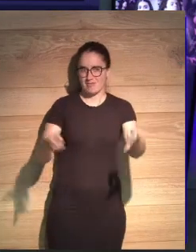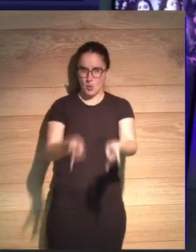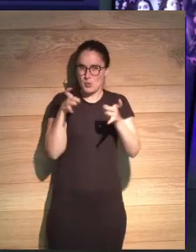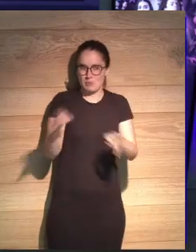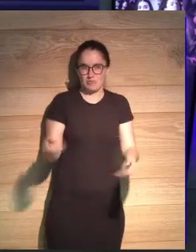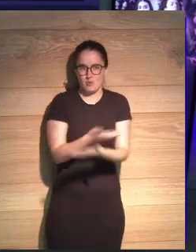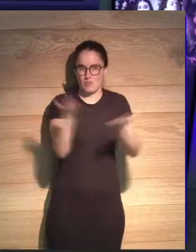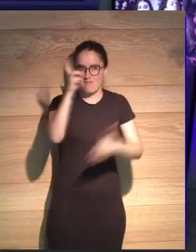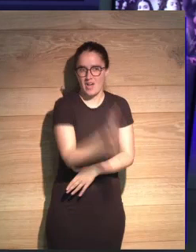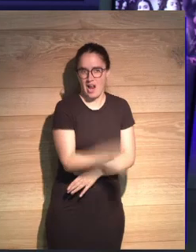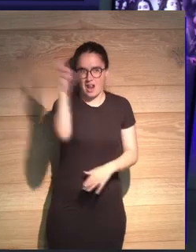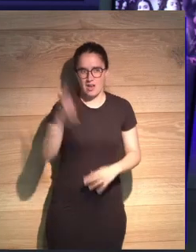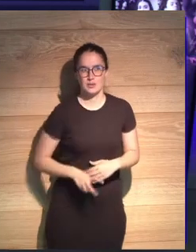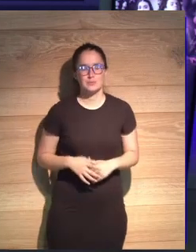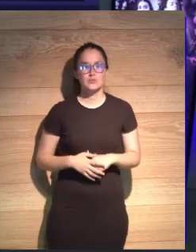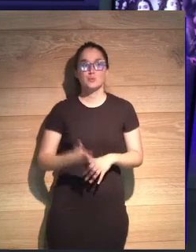any age.